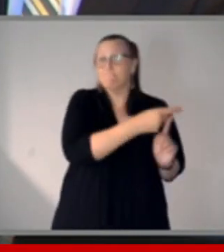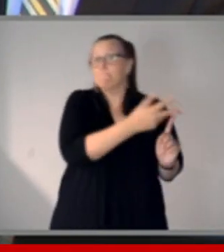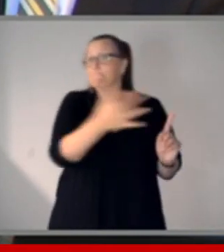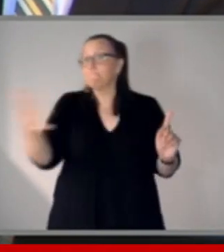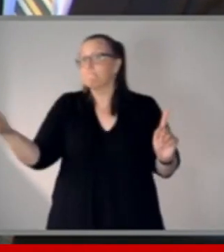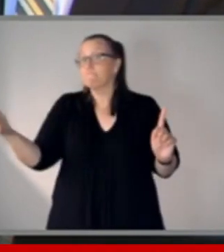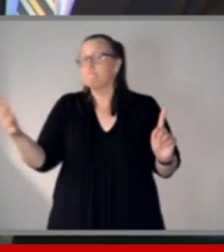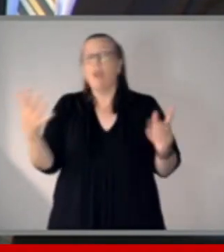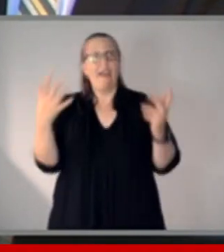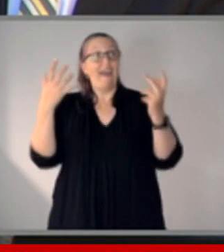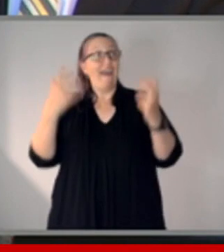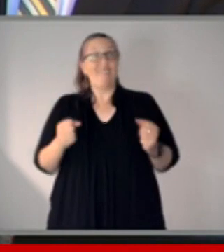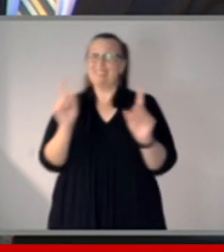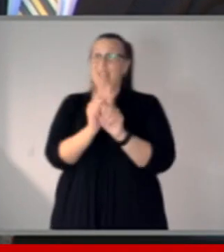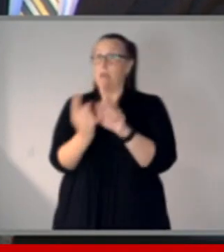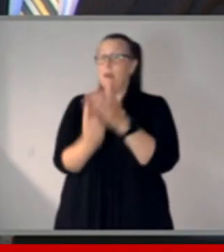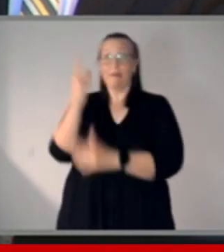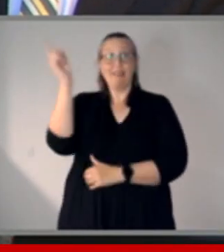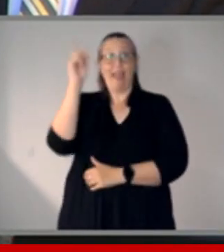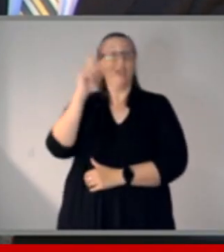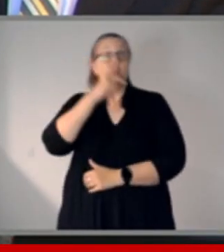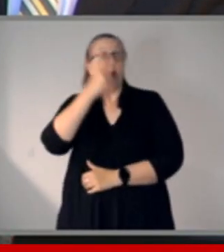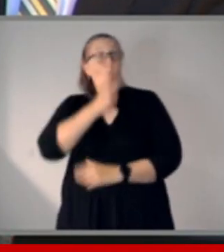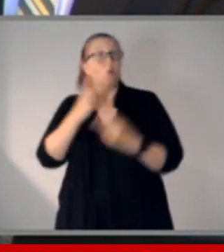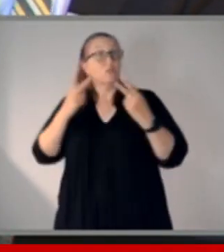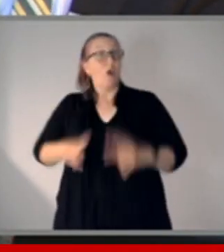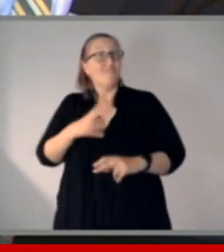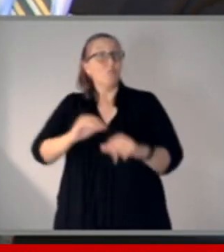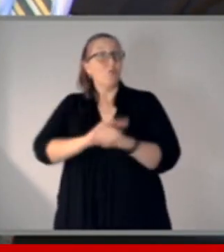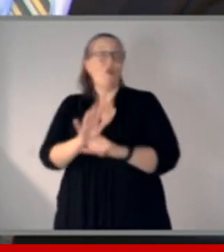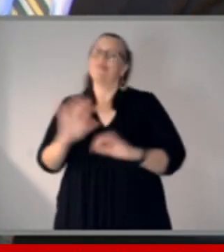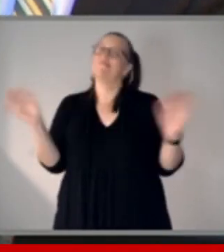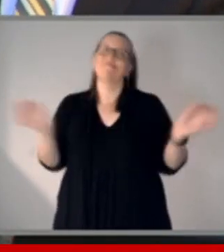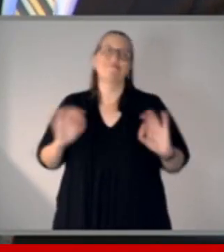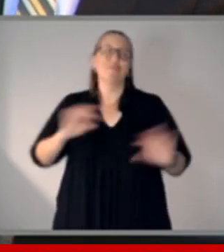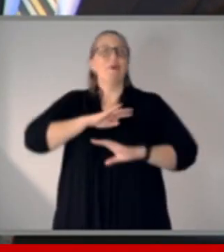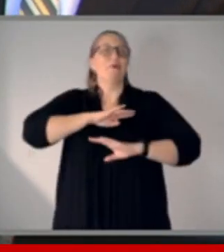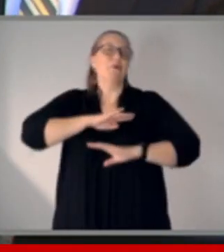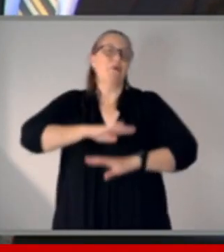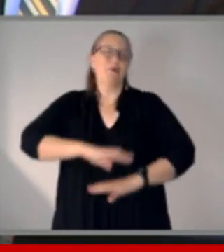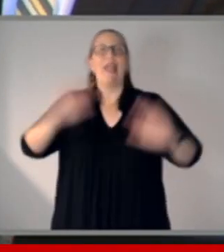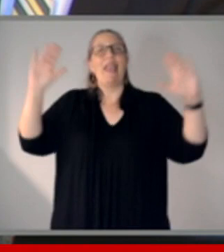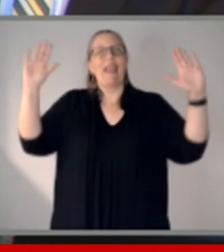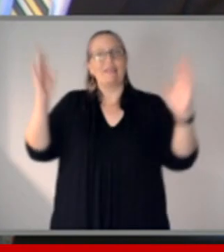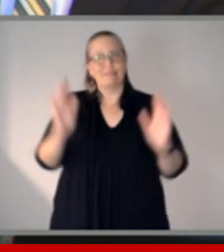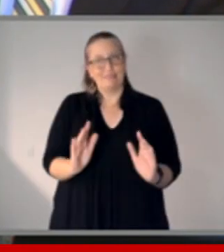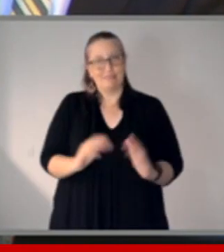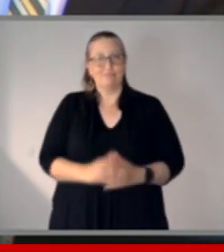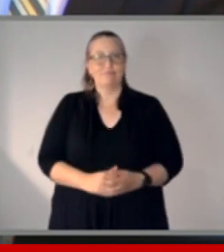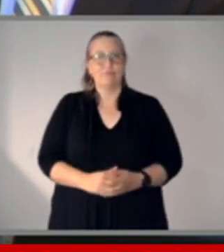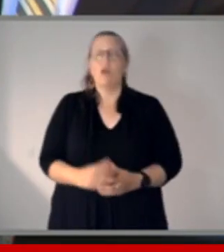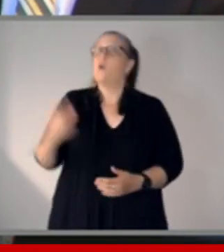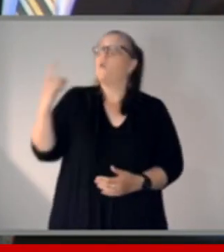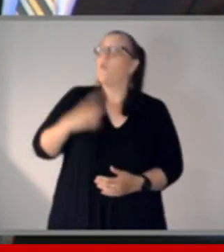this year at the moment in terms of deaths. That is mostly because our oldest